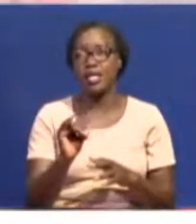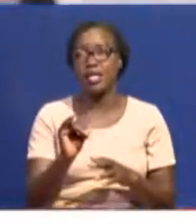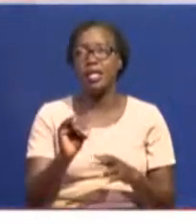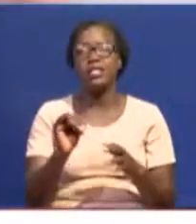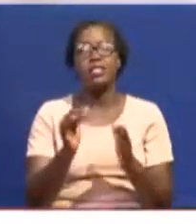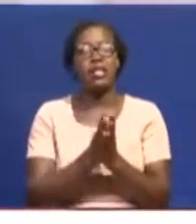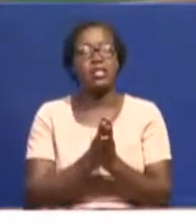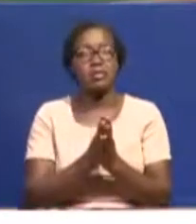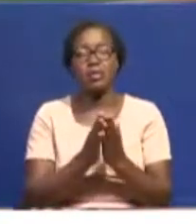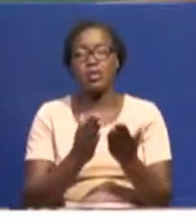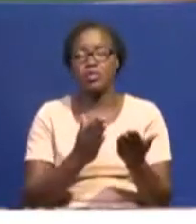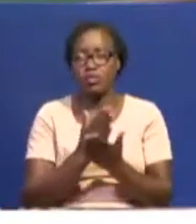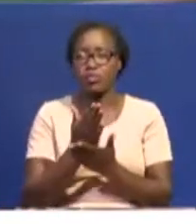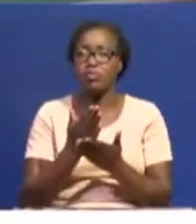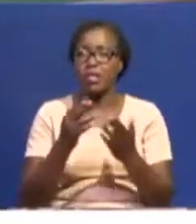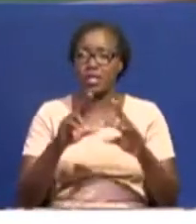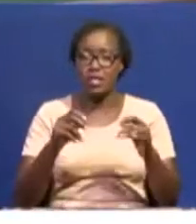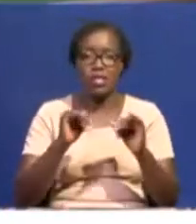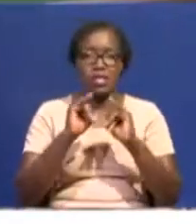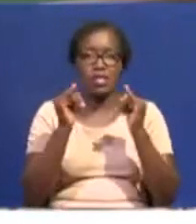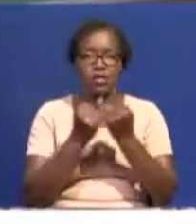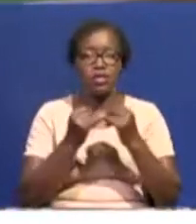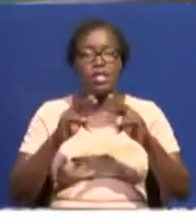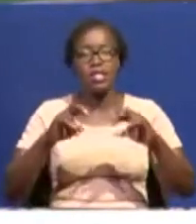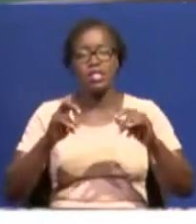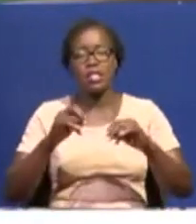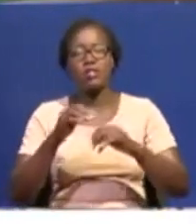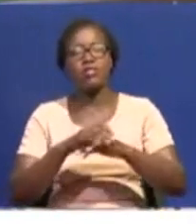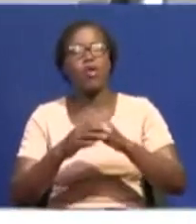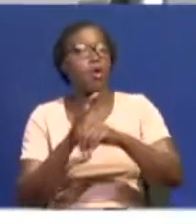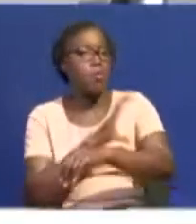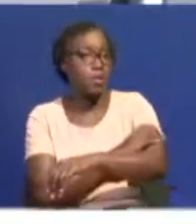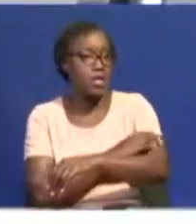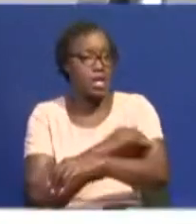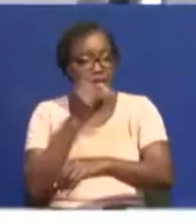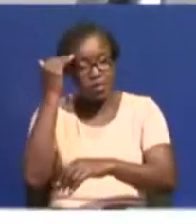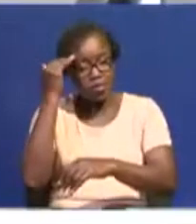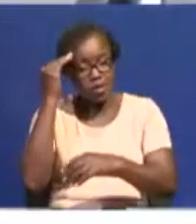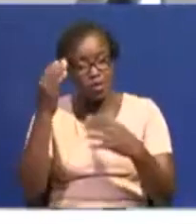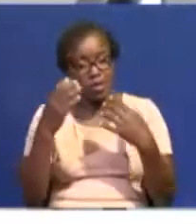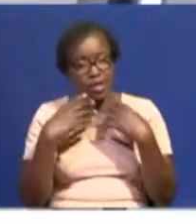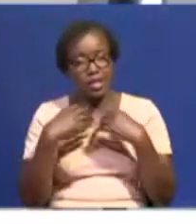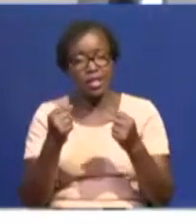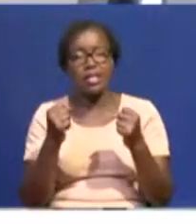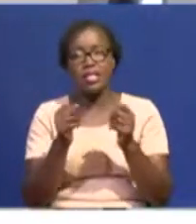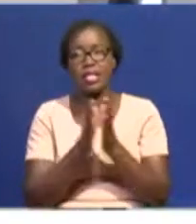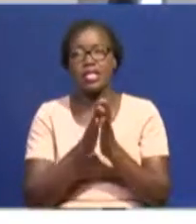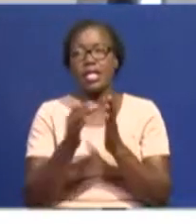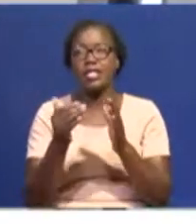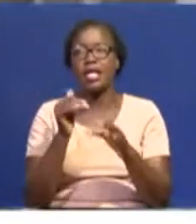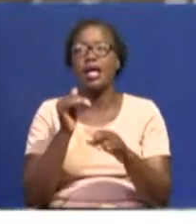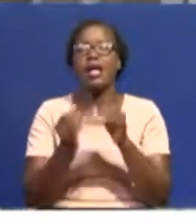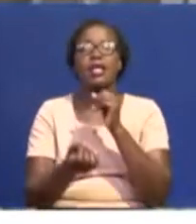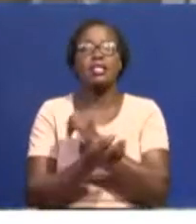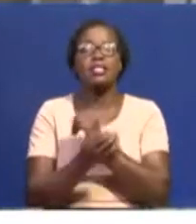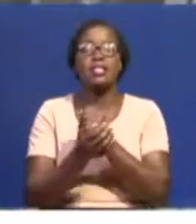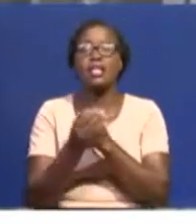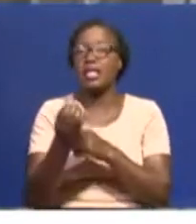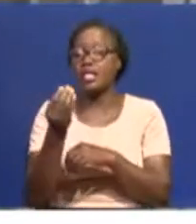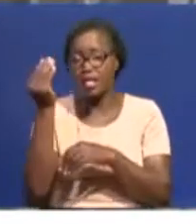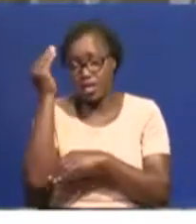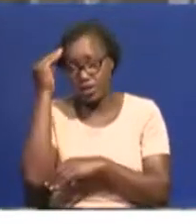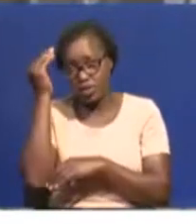and Research Institute saw them checked for hypertension and mental illnesses, as well as undergo nutrition counseling and education. We are